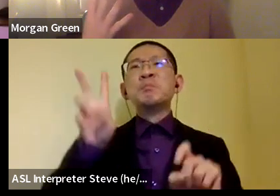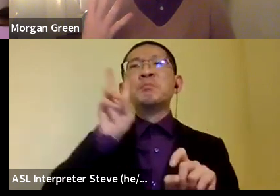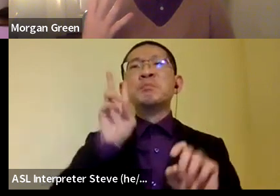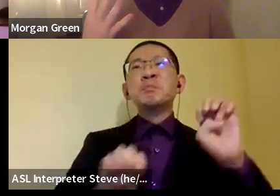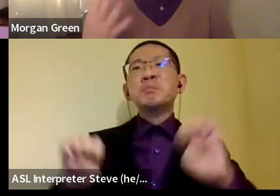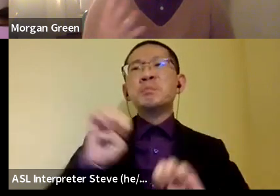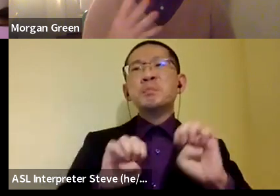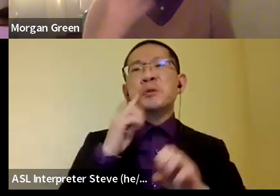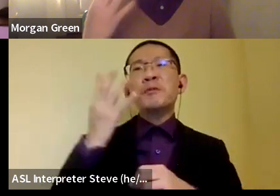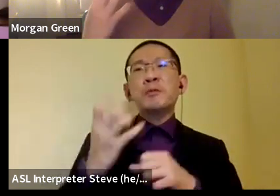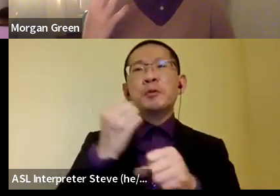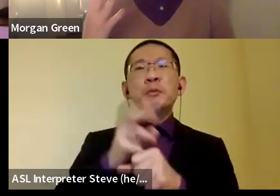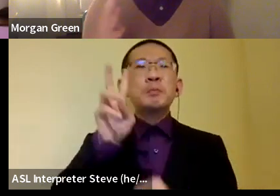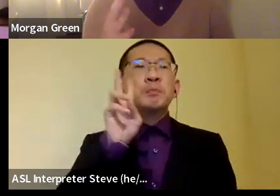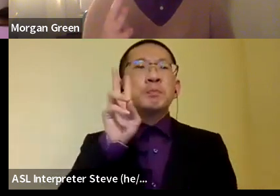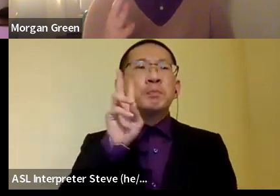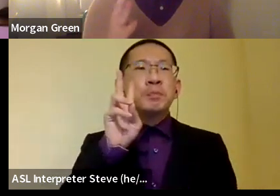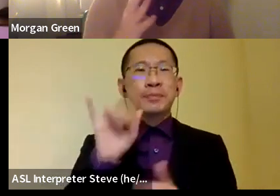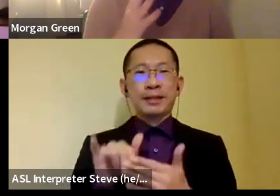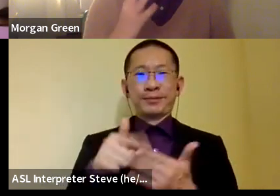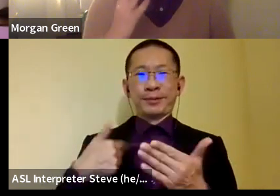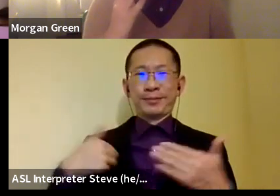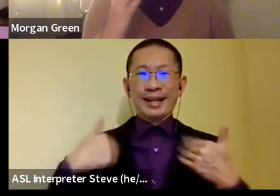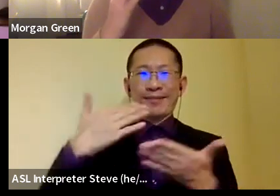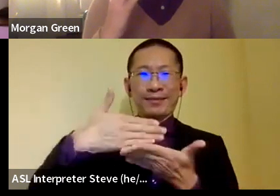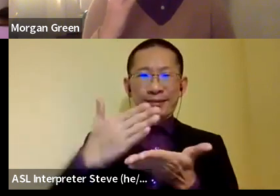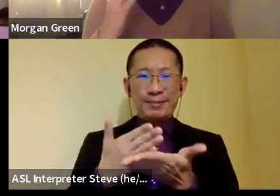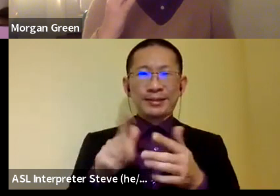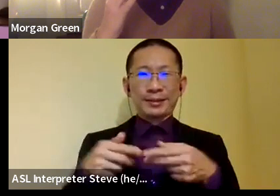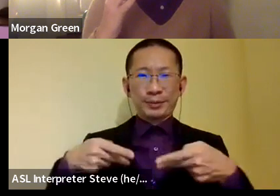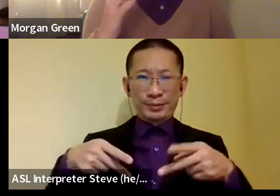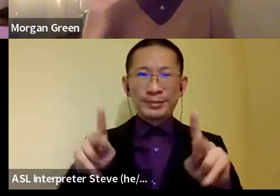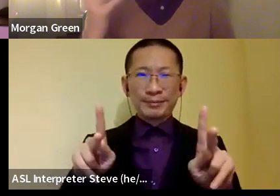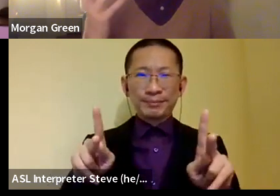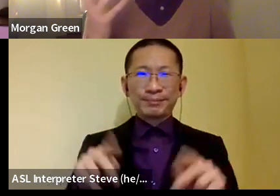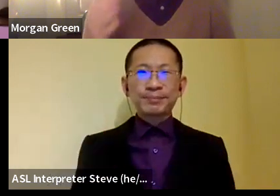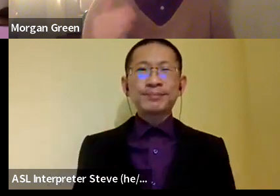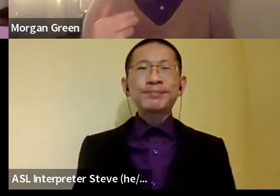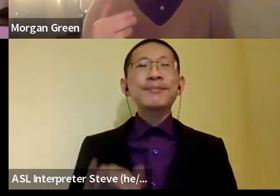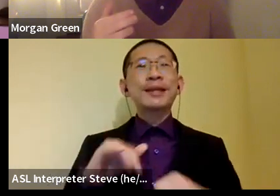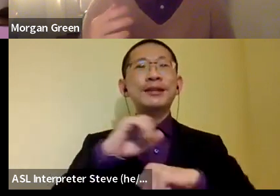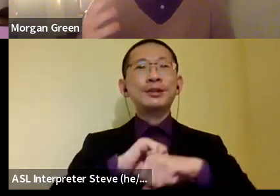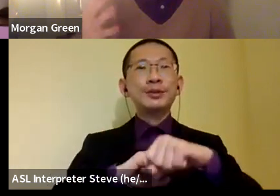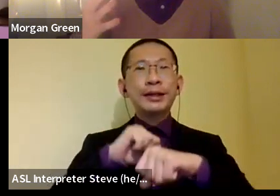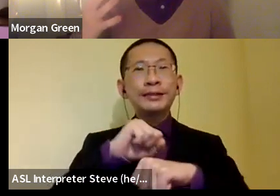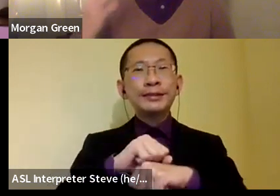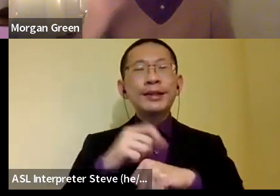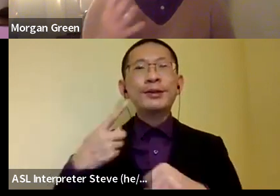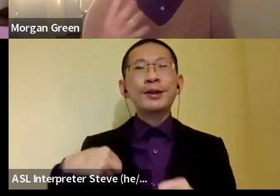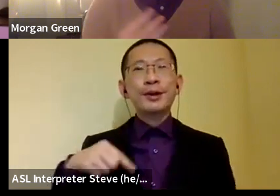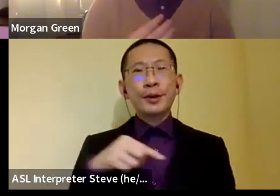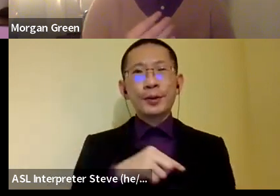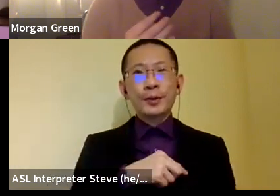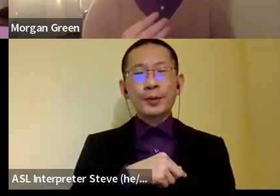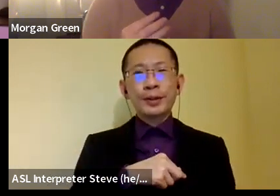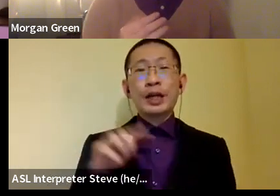four-year experiment. That's what we have the budget for. And the structure is that we are